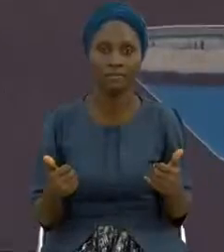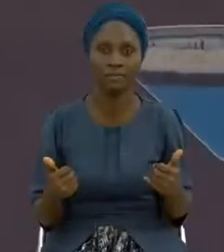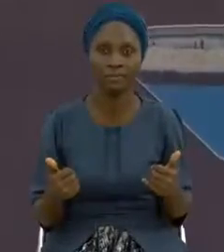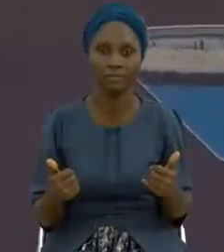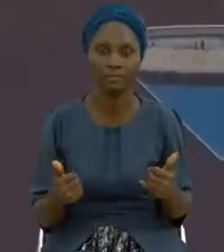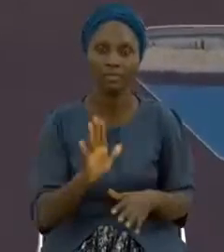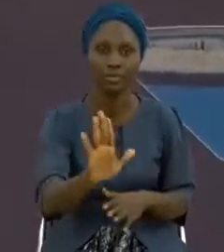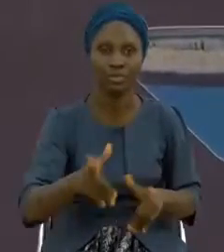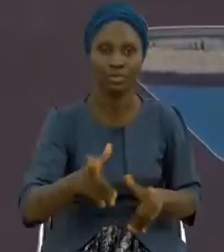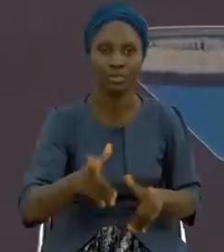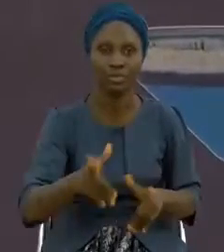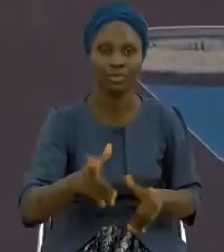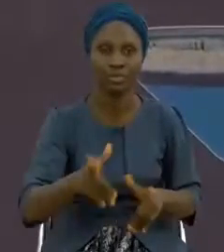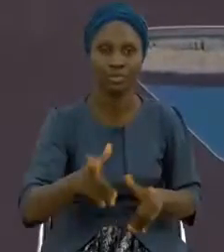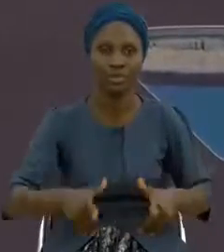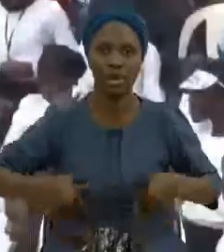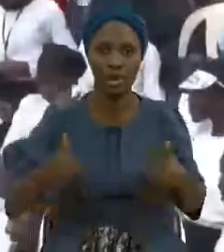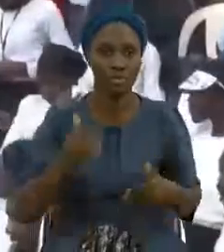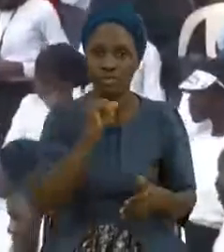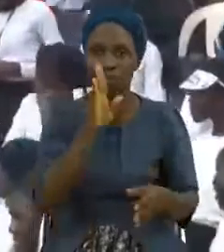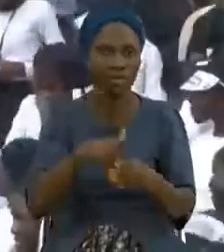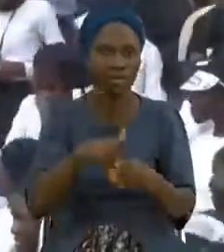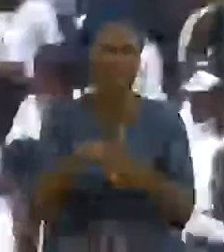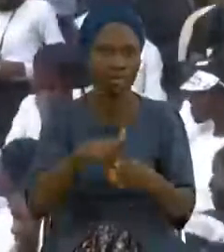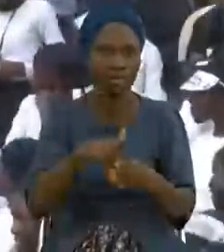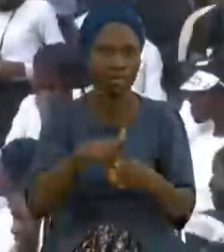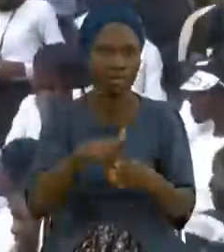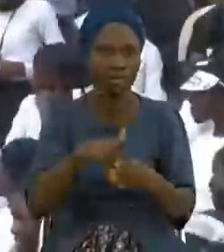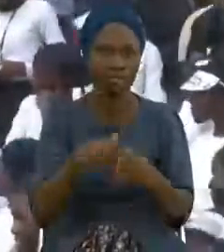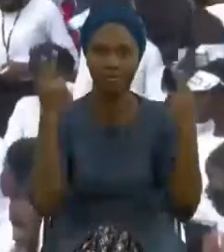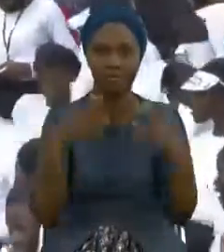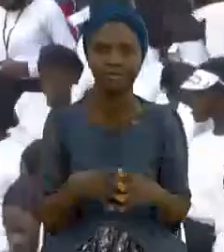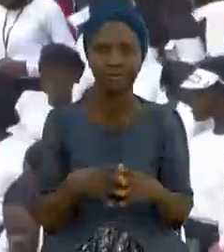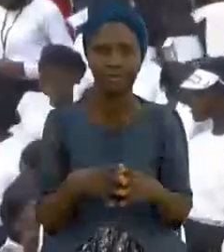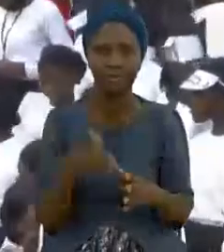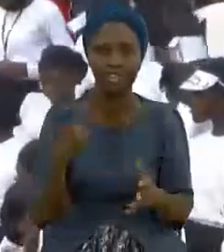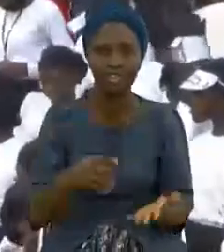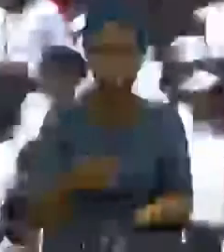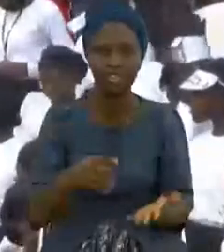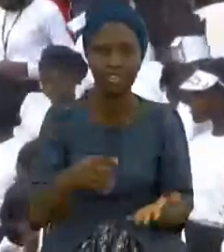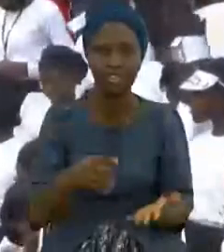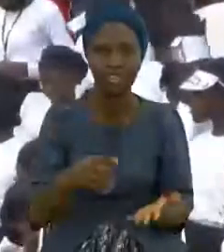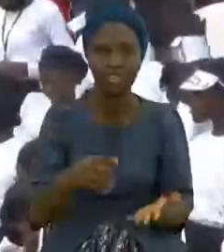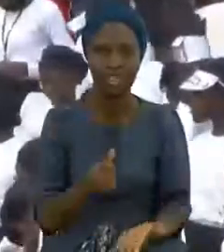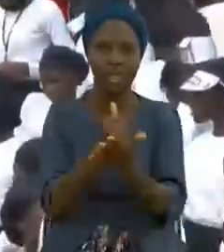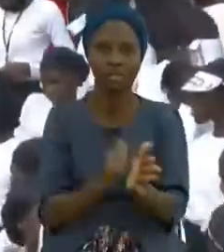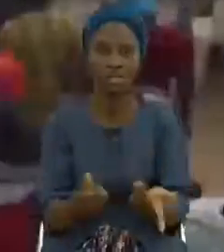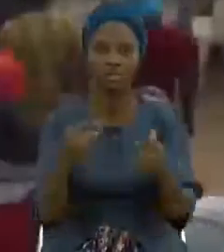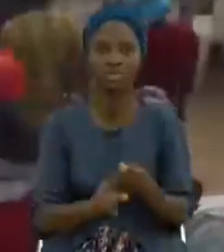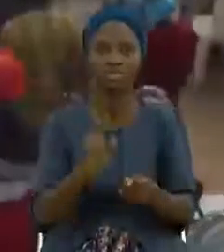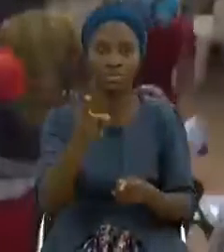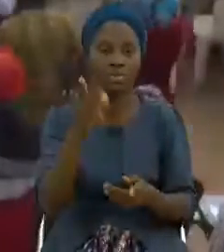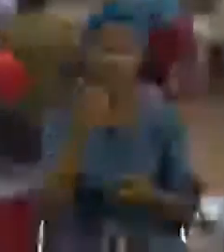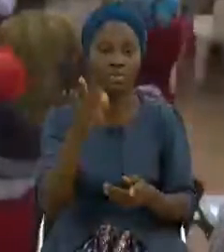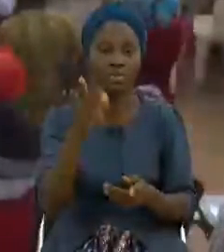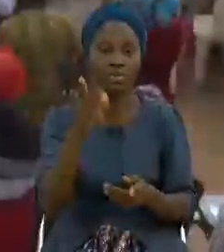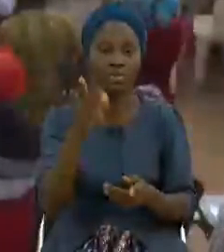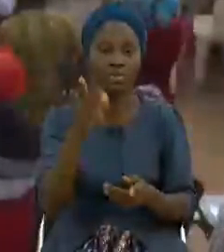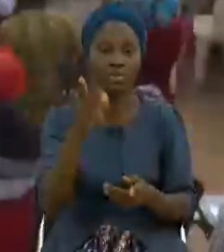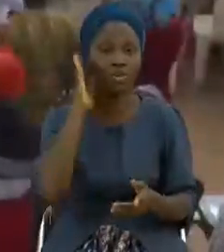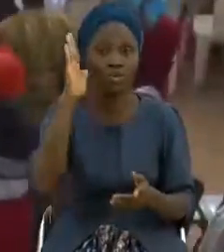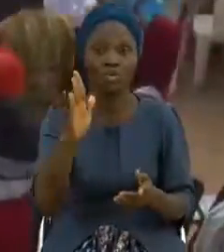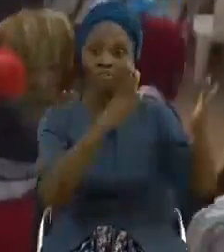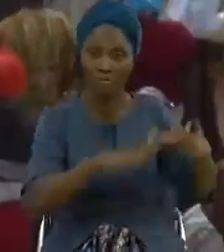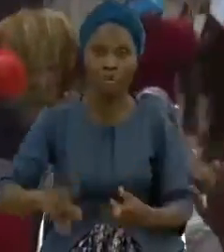vain. The help that comes to you will flow to other people, and